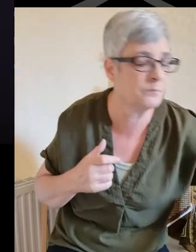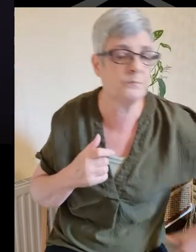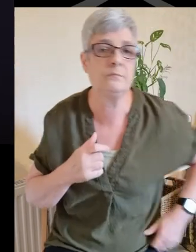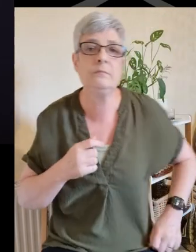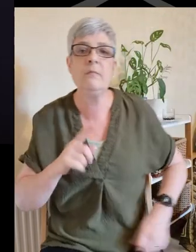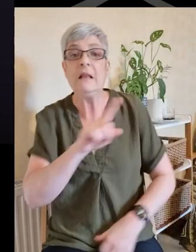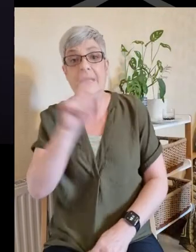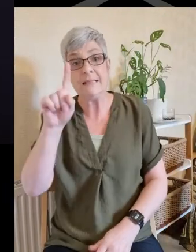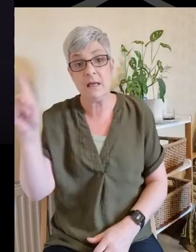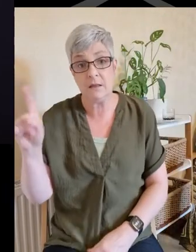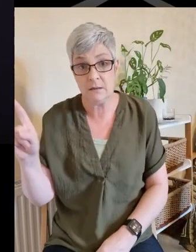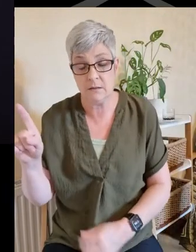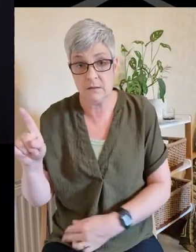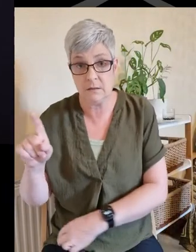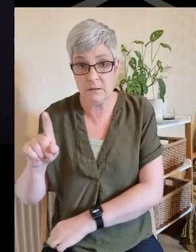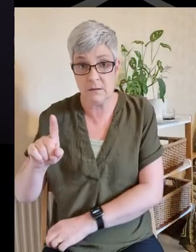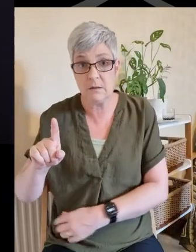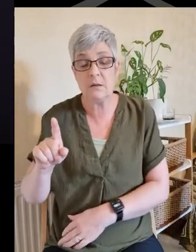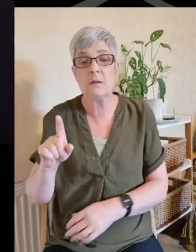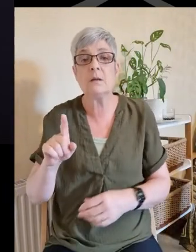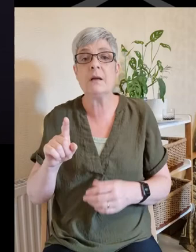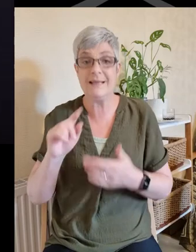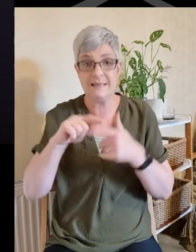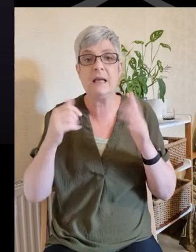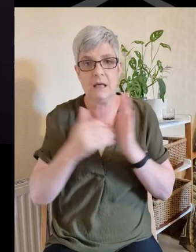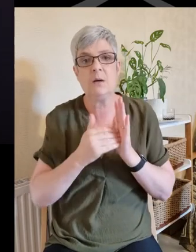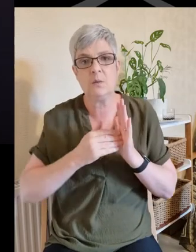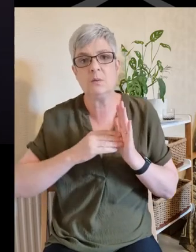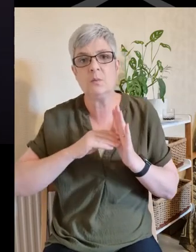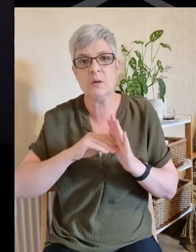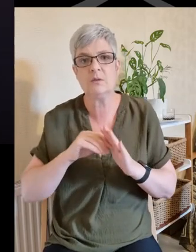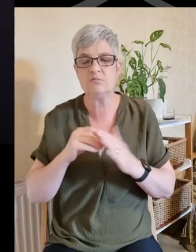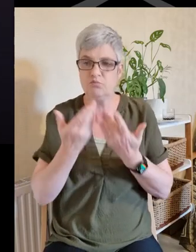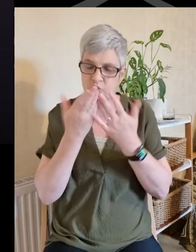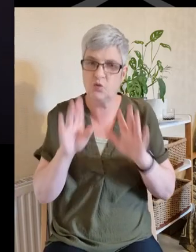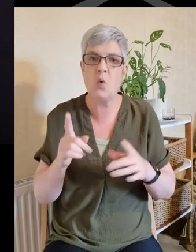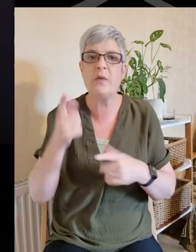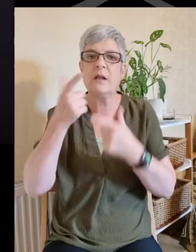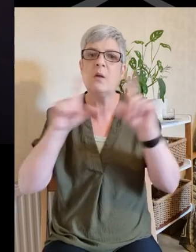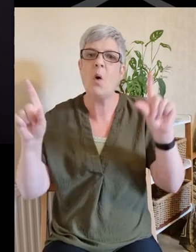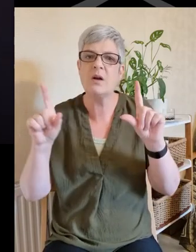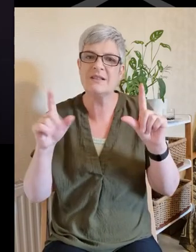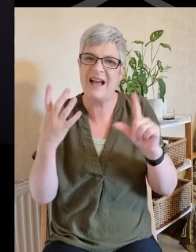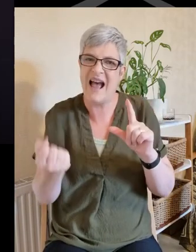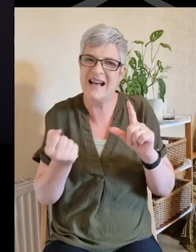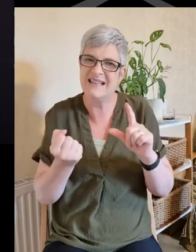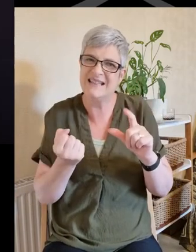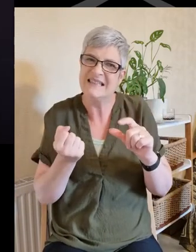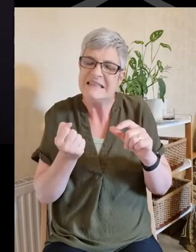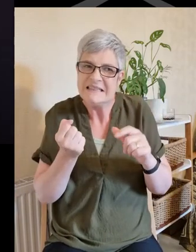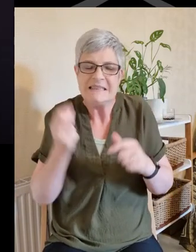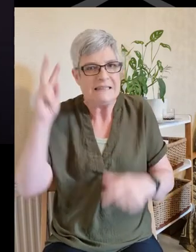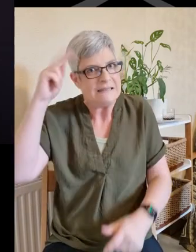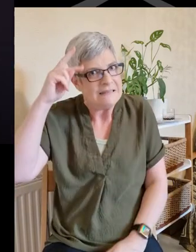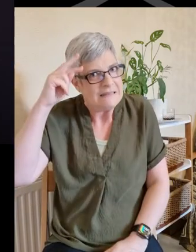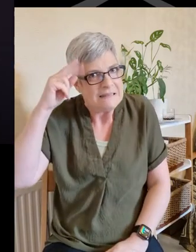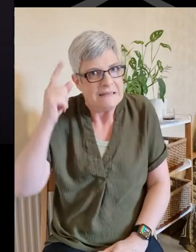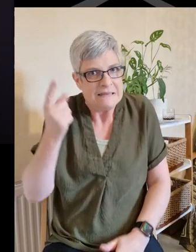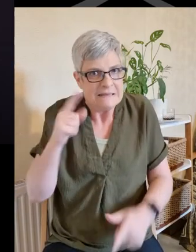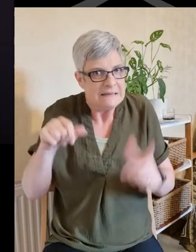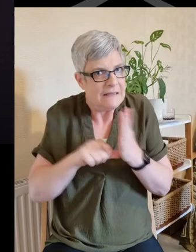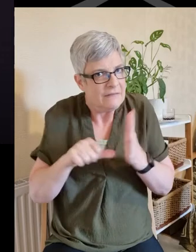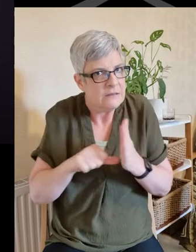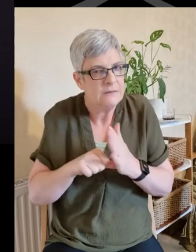Now, later in the book, Ezekiel will present the Lord as struggling with a dilemma. On the one hand,